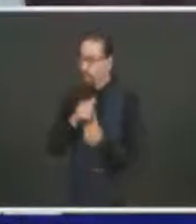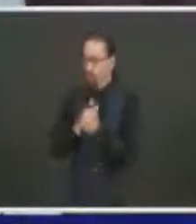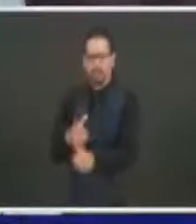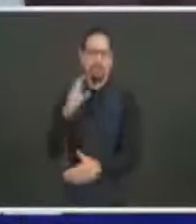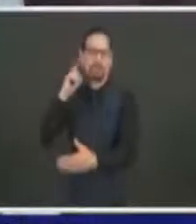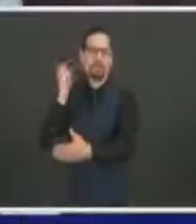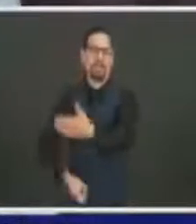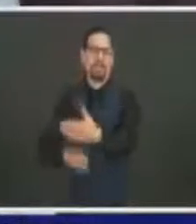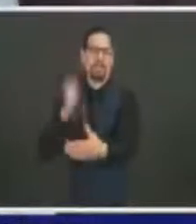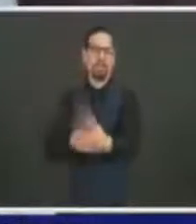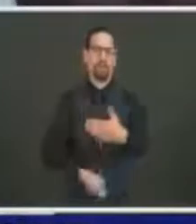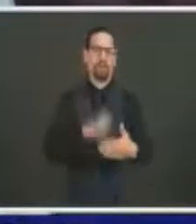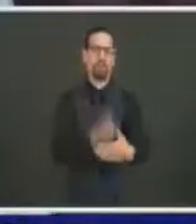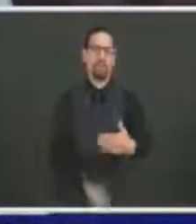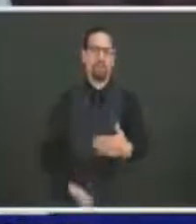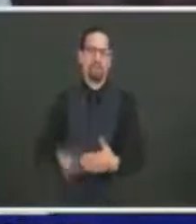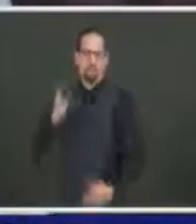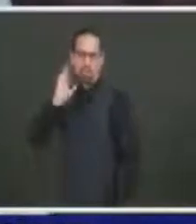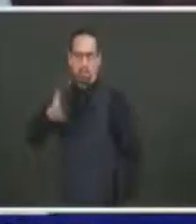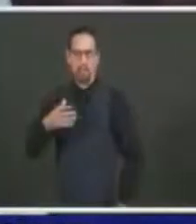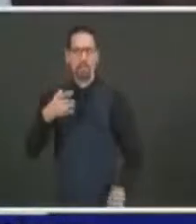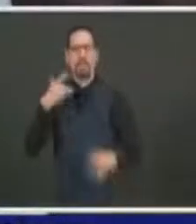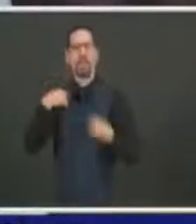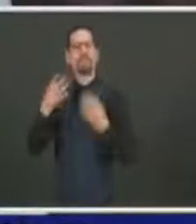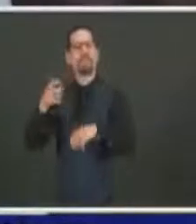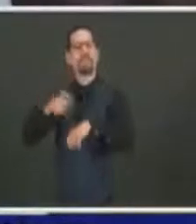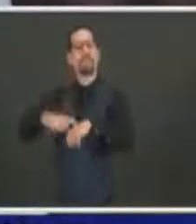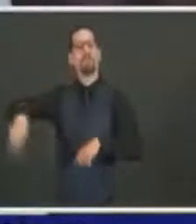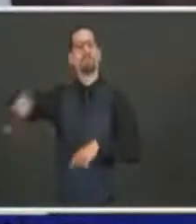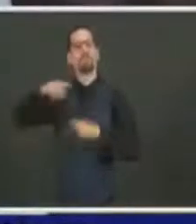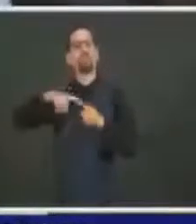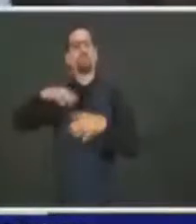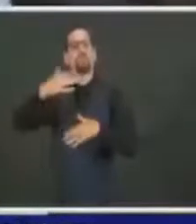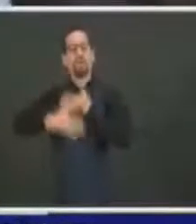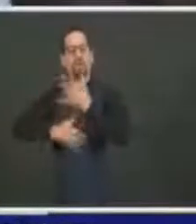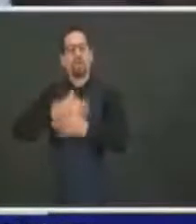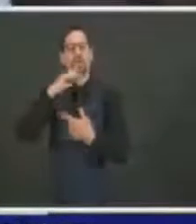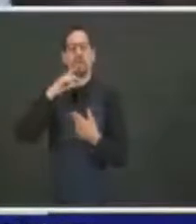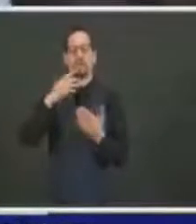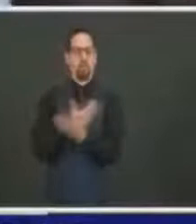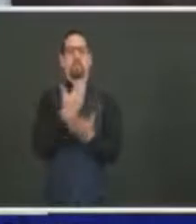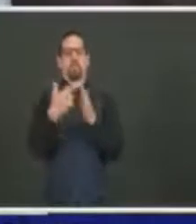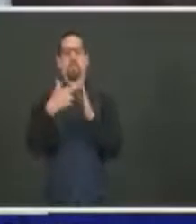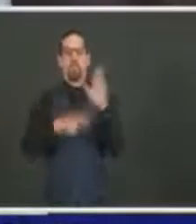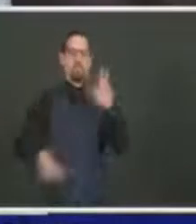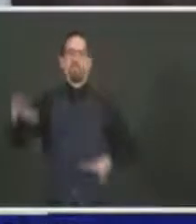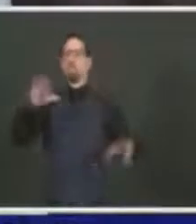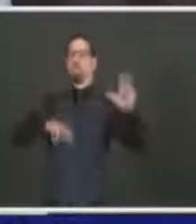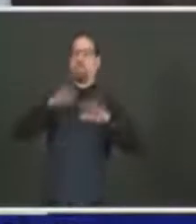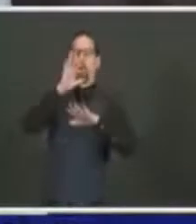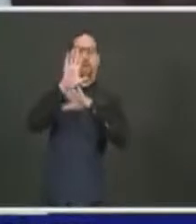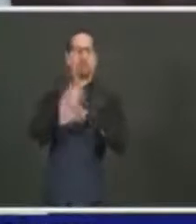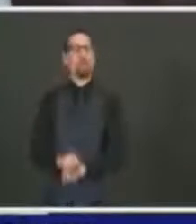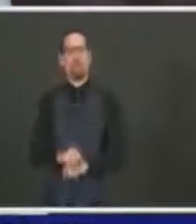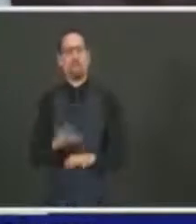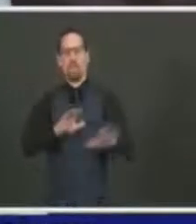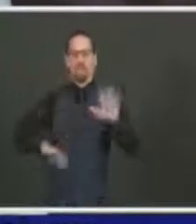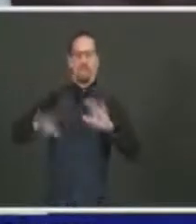operators and gym operators who are following the rules. They're saying, hey,